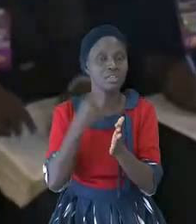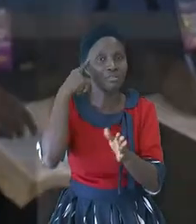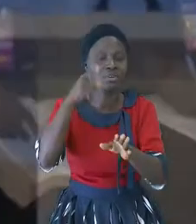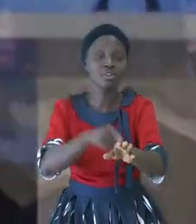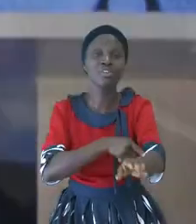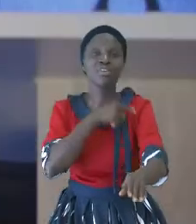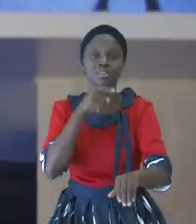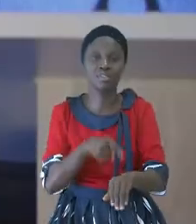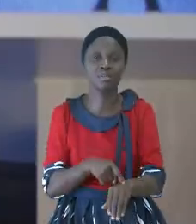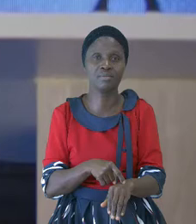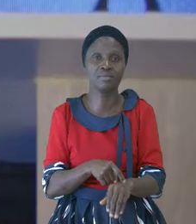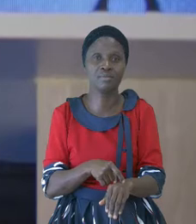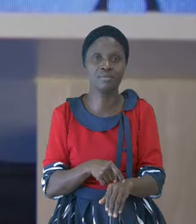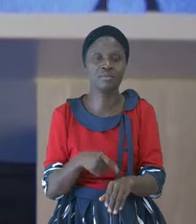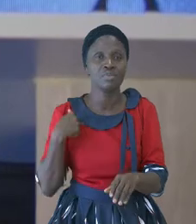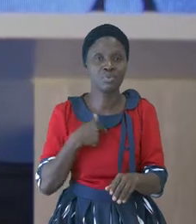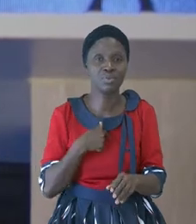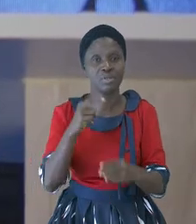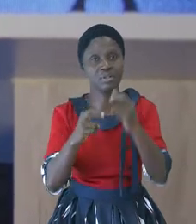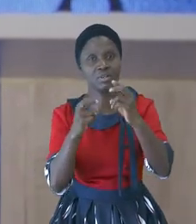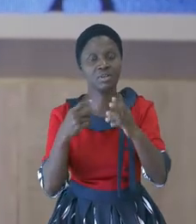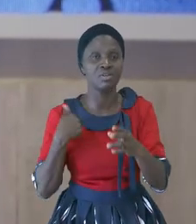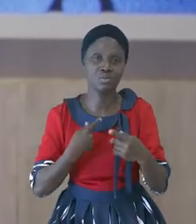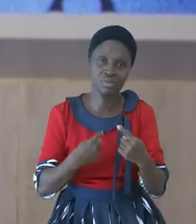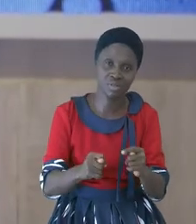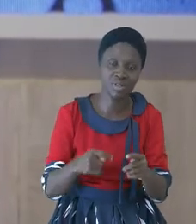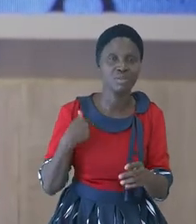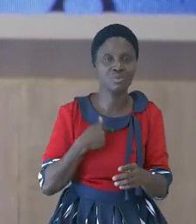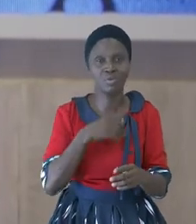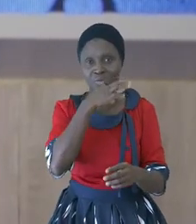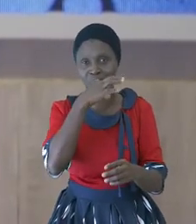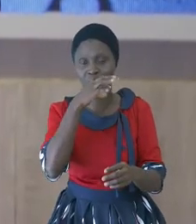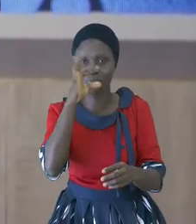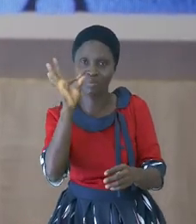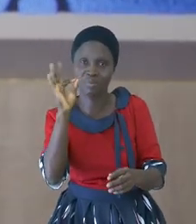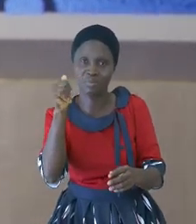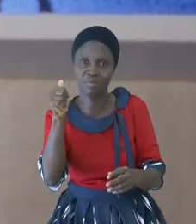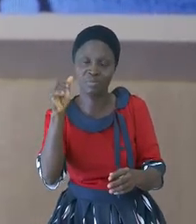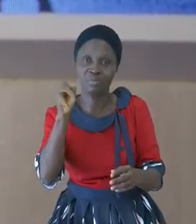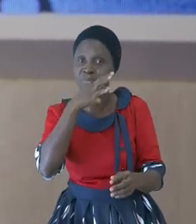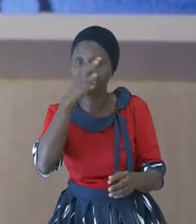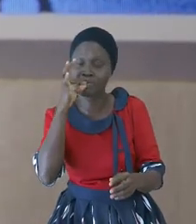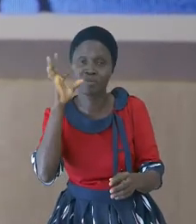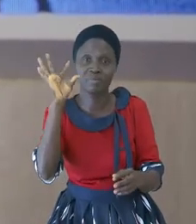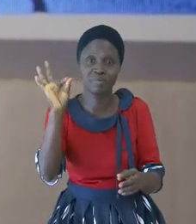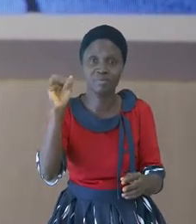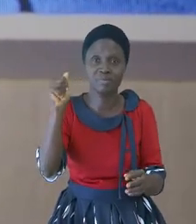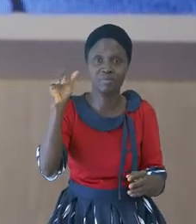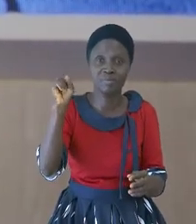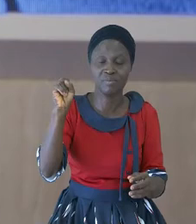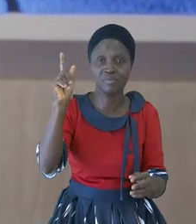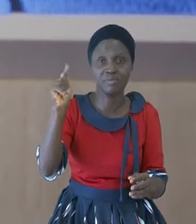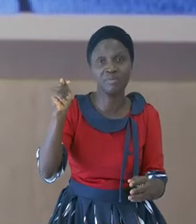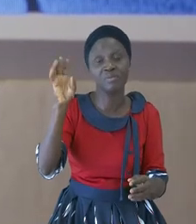we adjusted, we climbed, we fasted, we wanted to be perfect. Now, the chief shepherd has come.